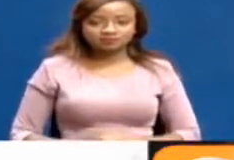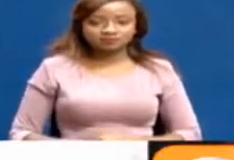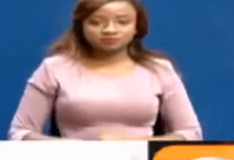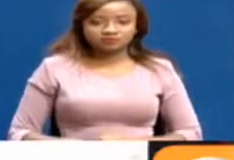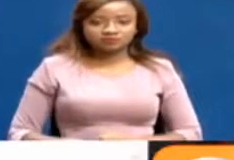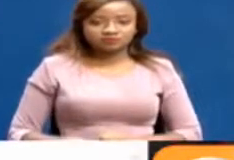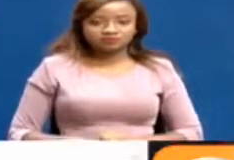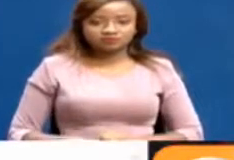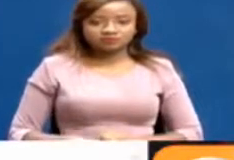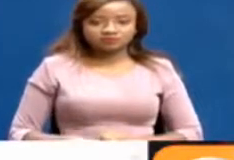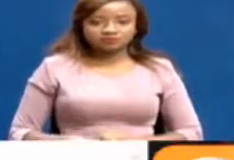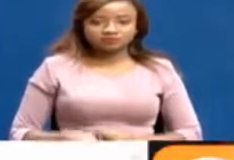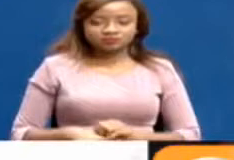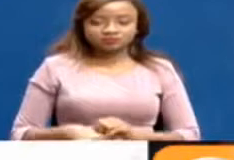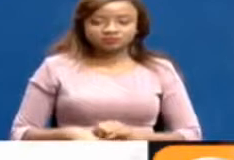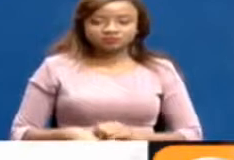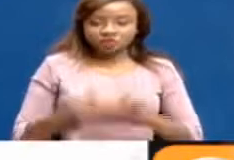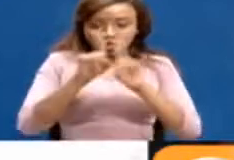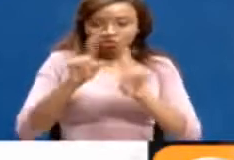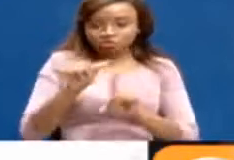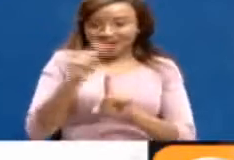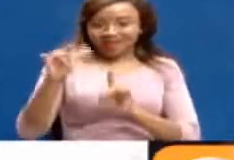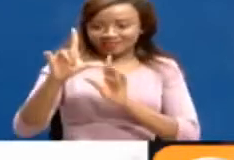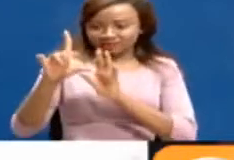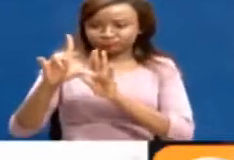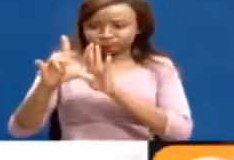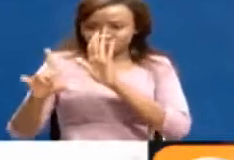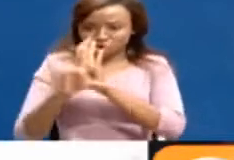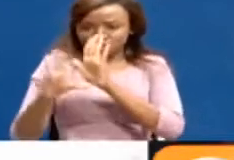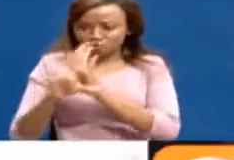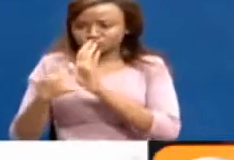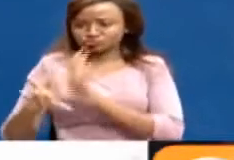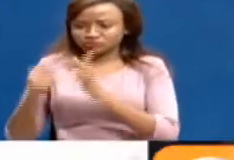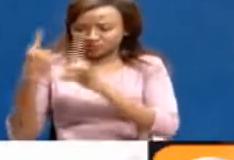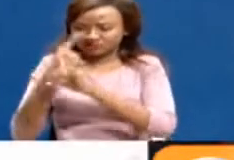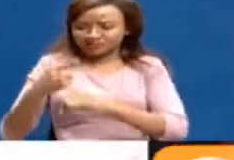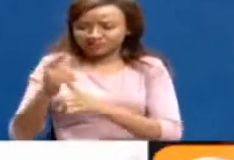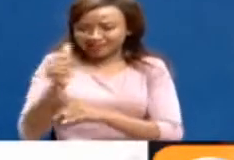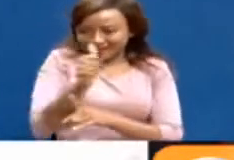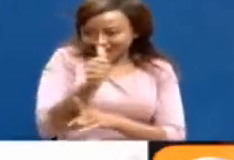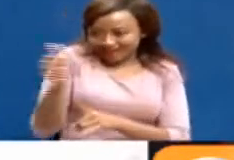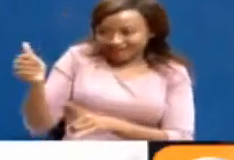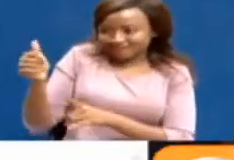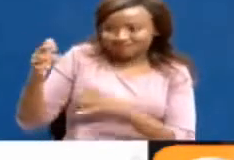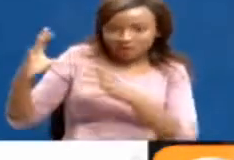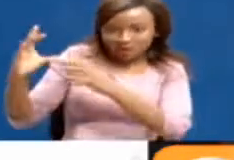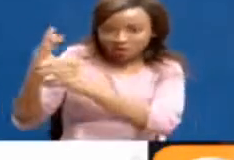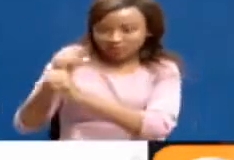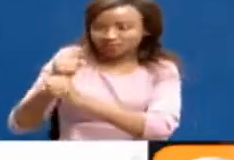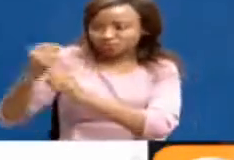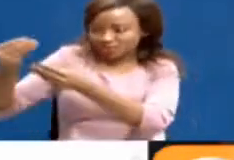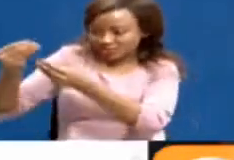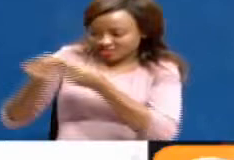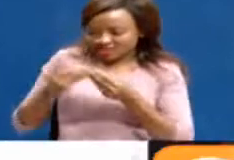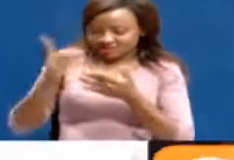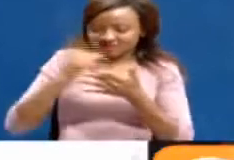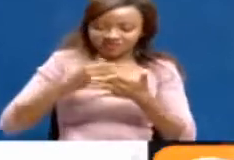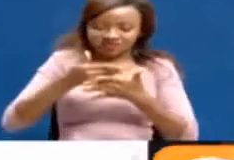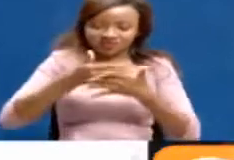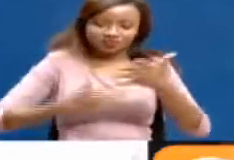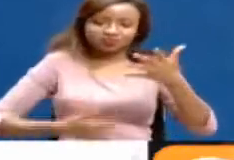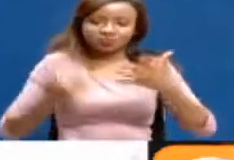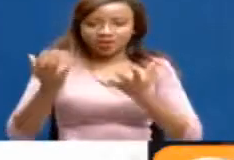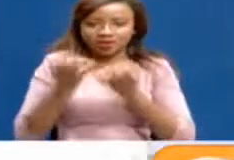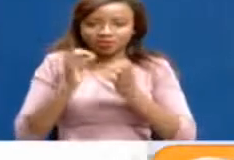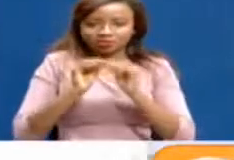lawyers and Jawala and Kana, etc., have given us a list of laws that might need to be tweaked in this time.